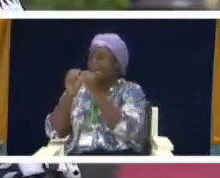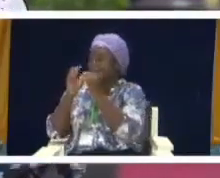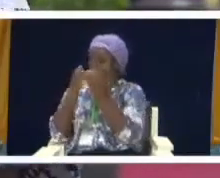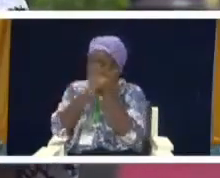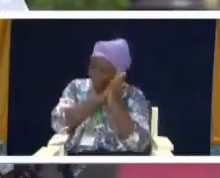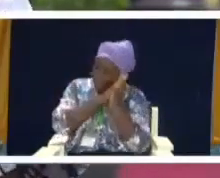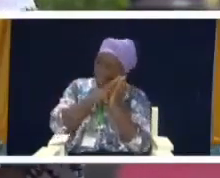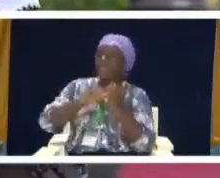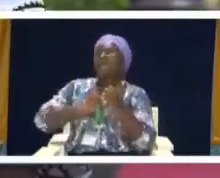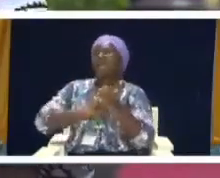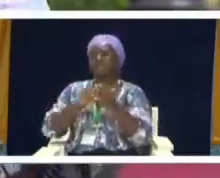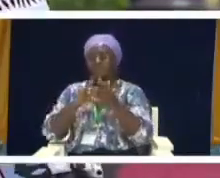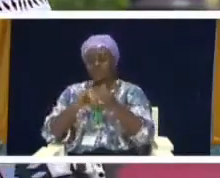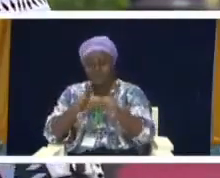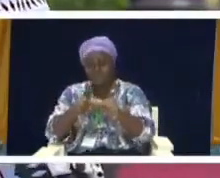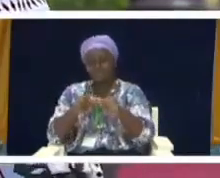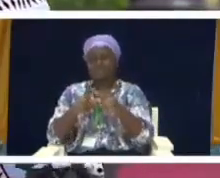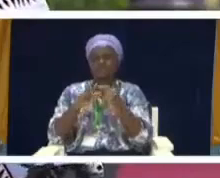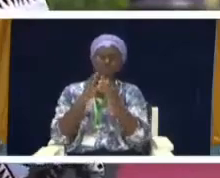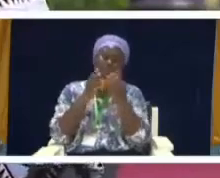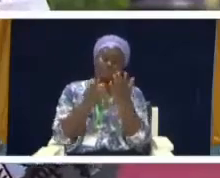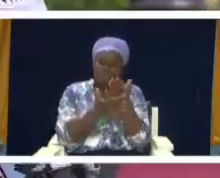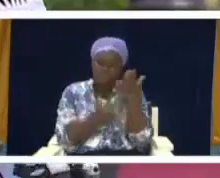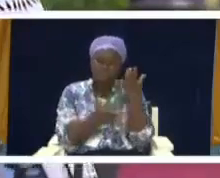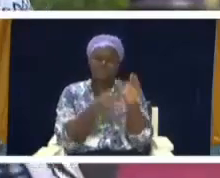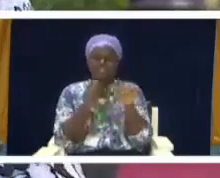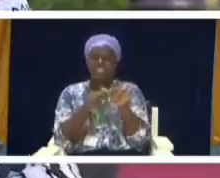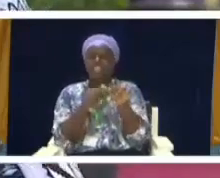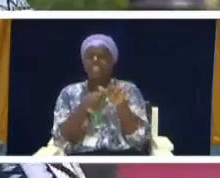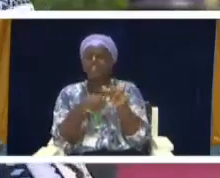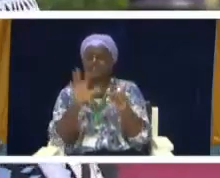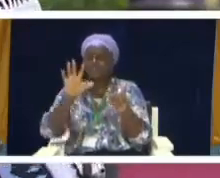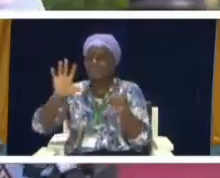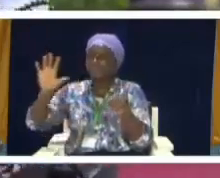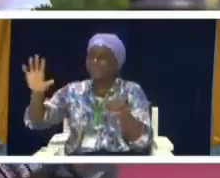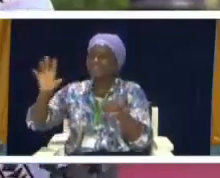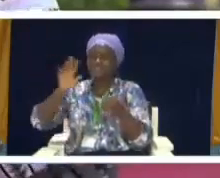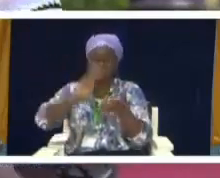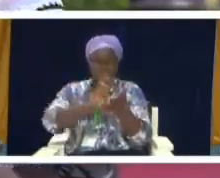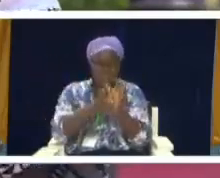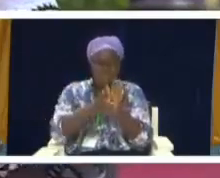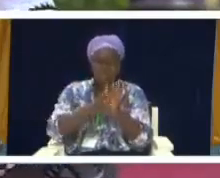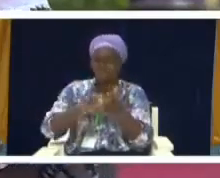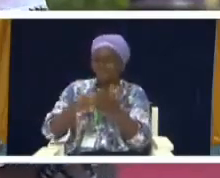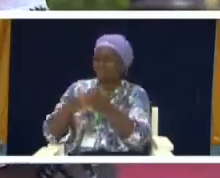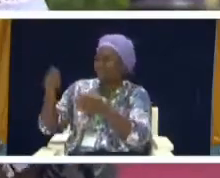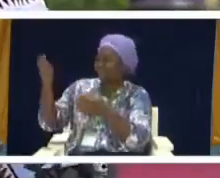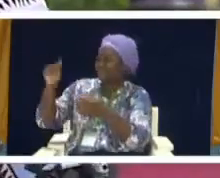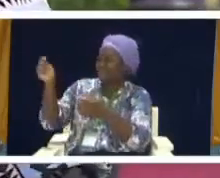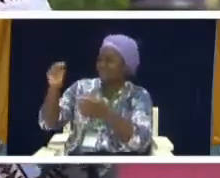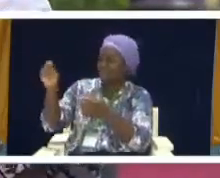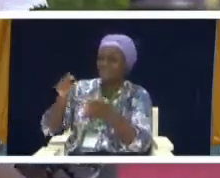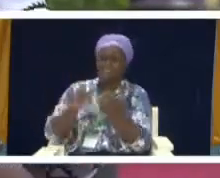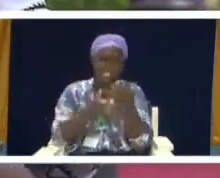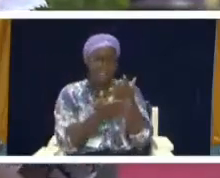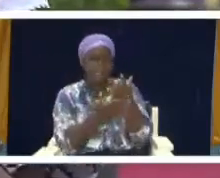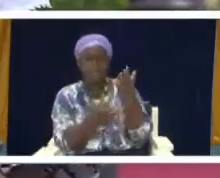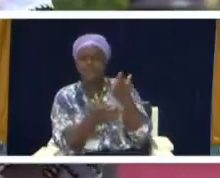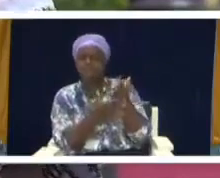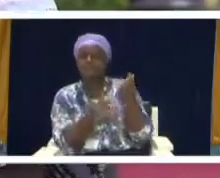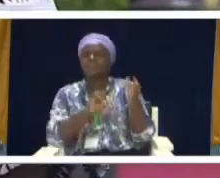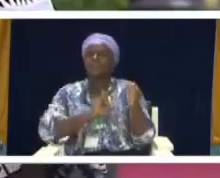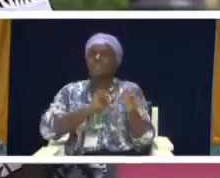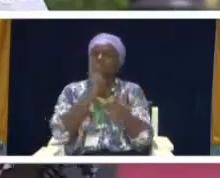bleeding. Every five minutes, I was urinating blood. So I just felt, I started singing,